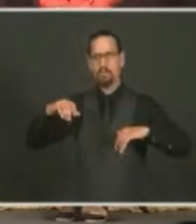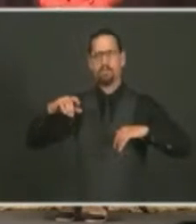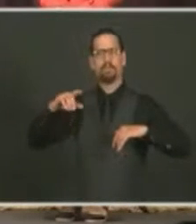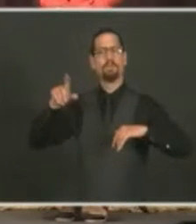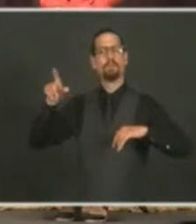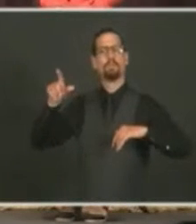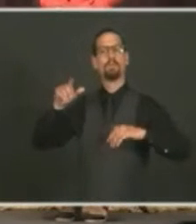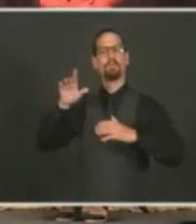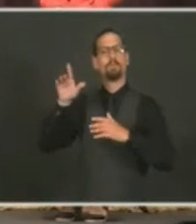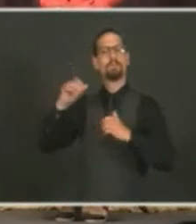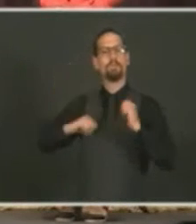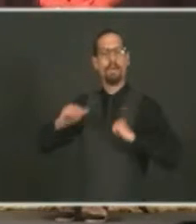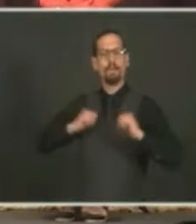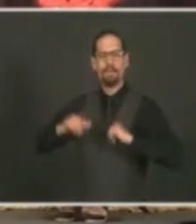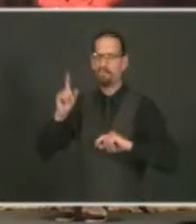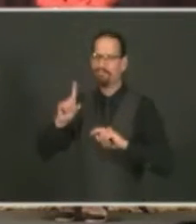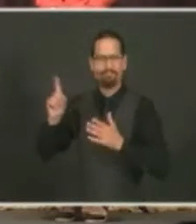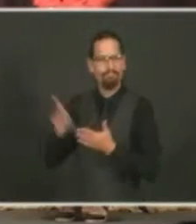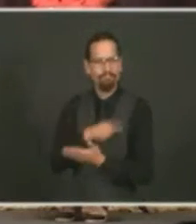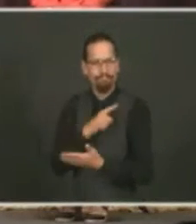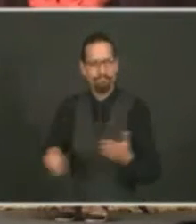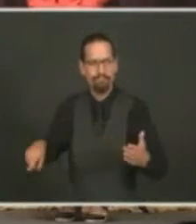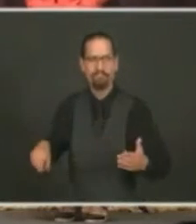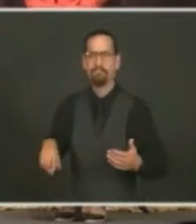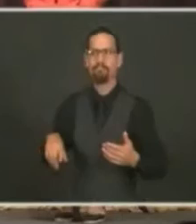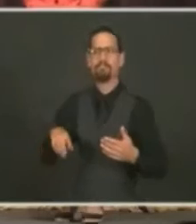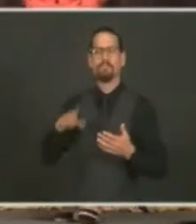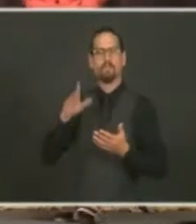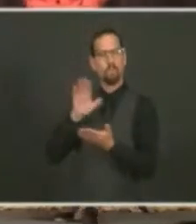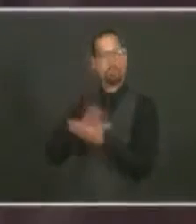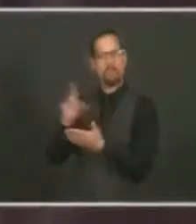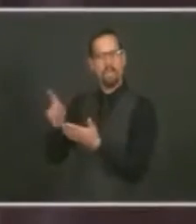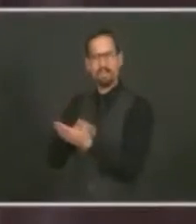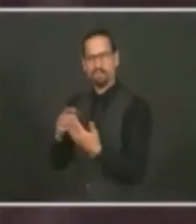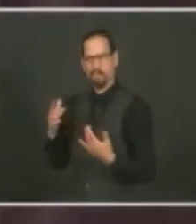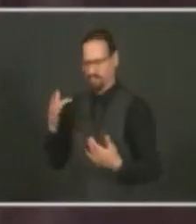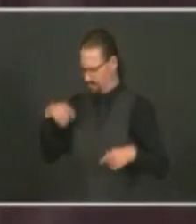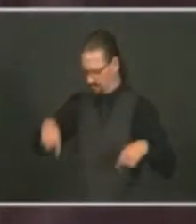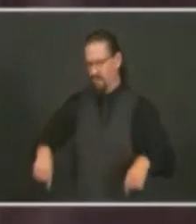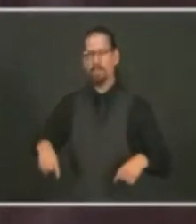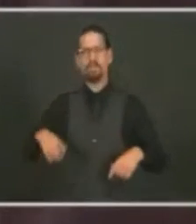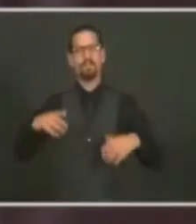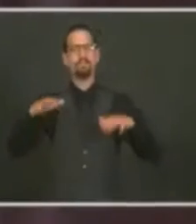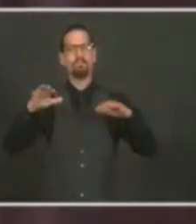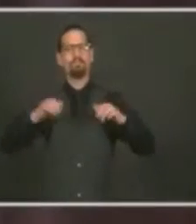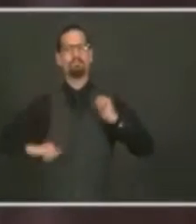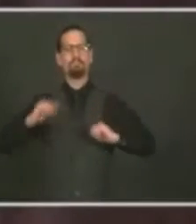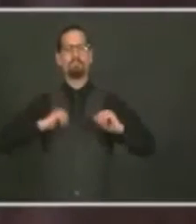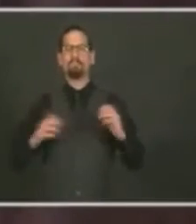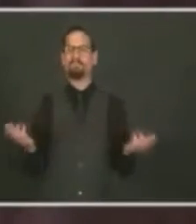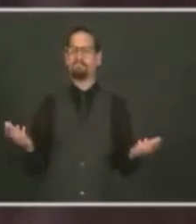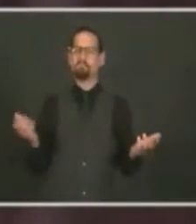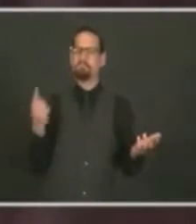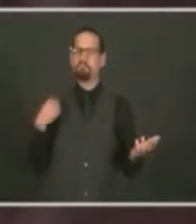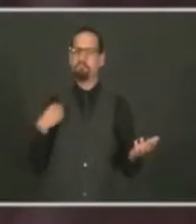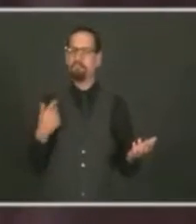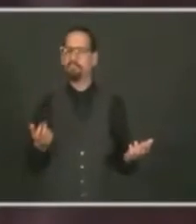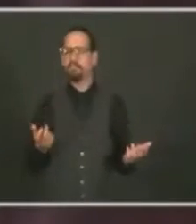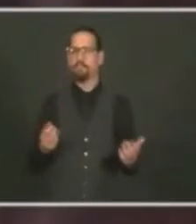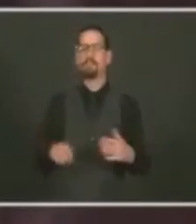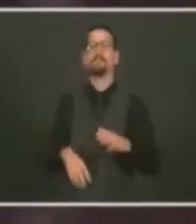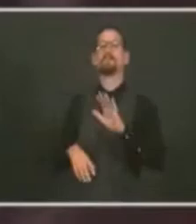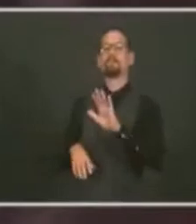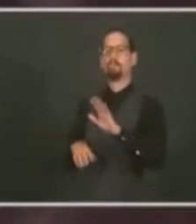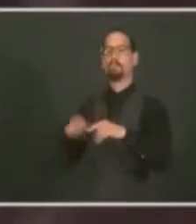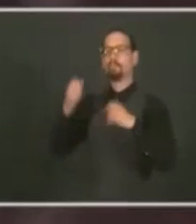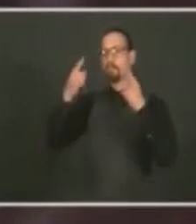all after school, like everything like that has been canceled from the schools? I think right now that's appropriate. The performance here, there was no audience.